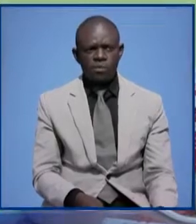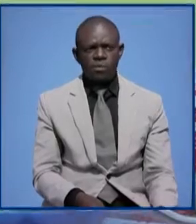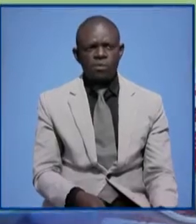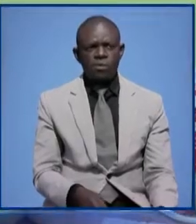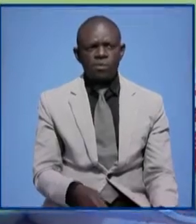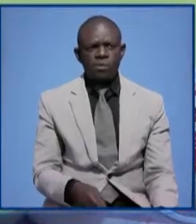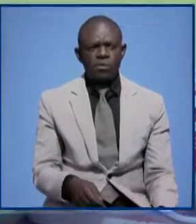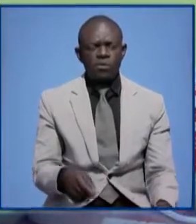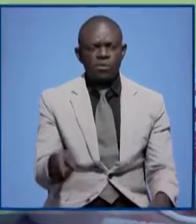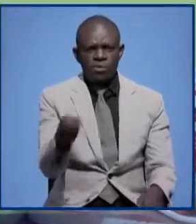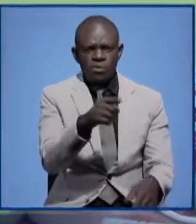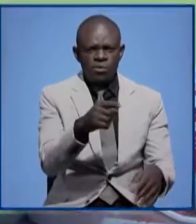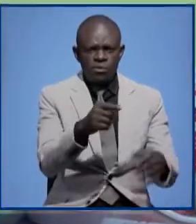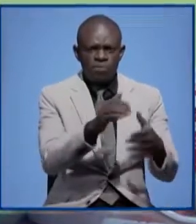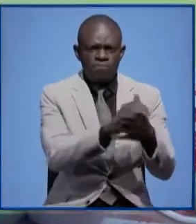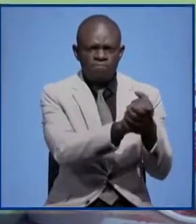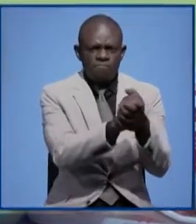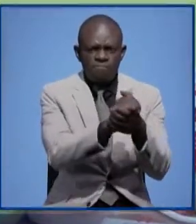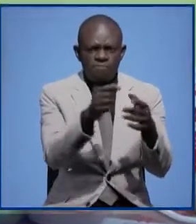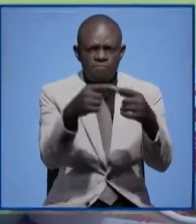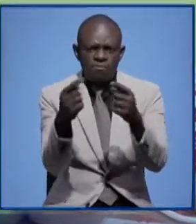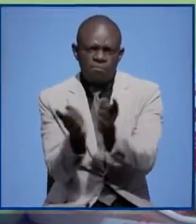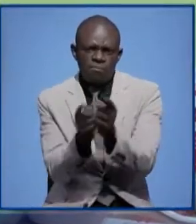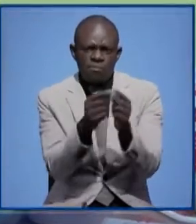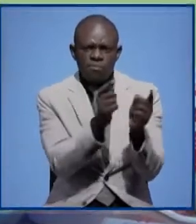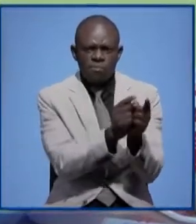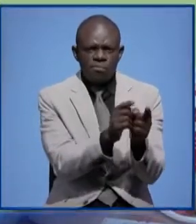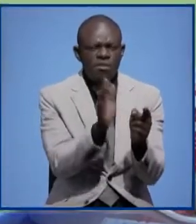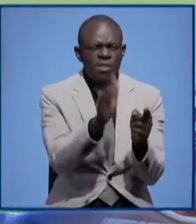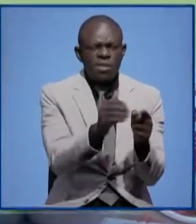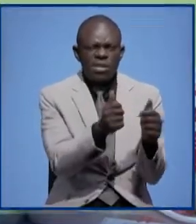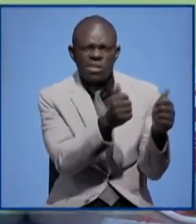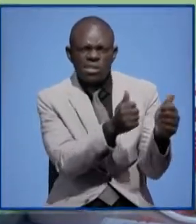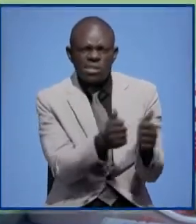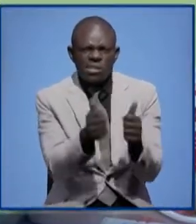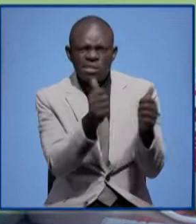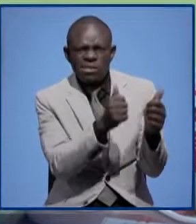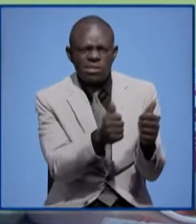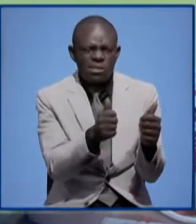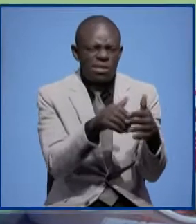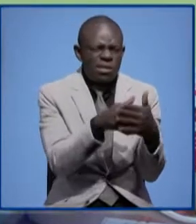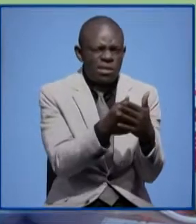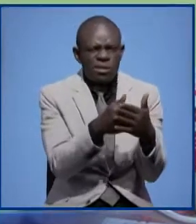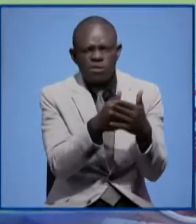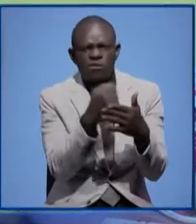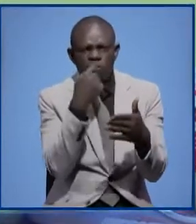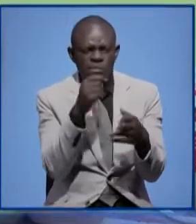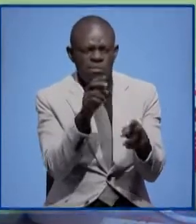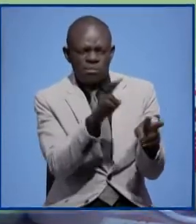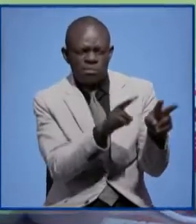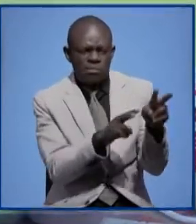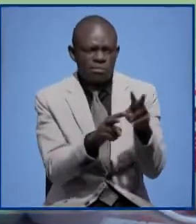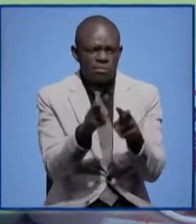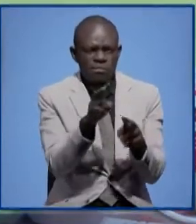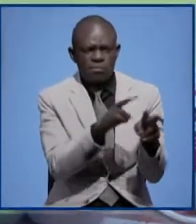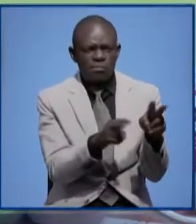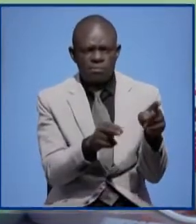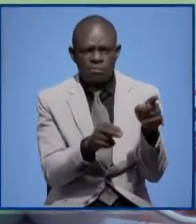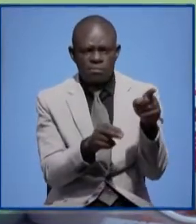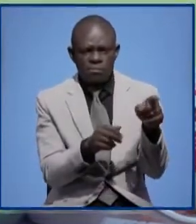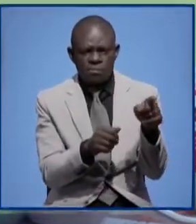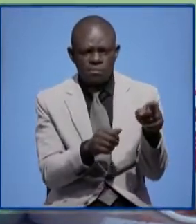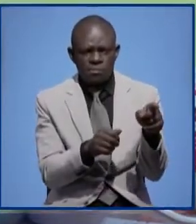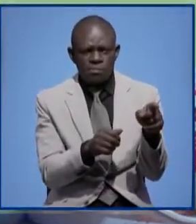activities around cooperative enterprises, and also to become the